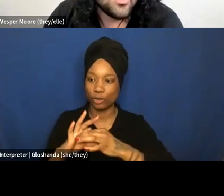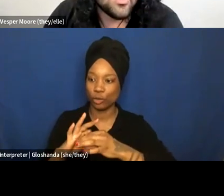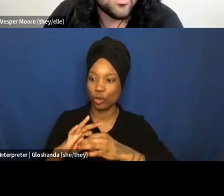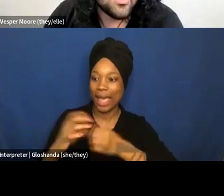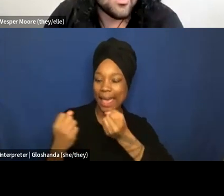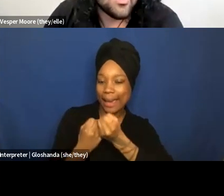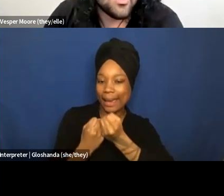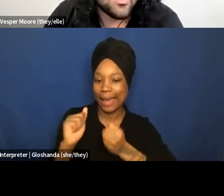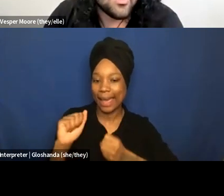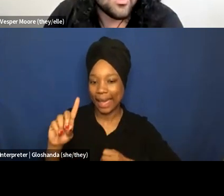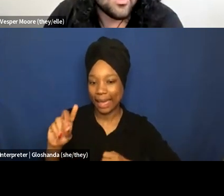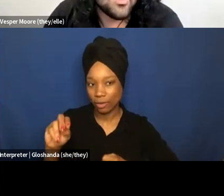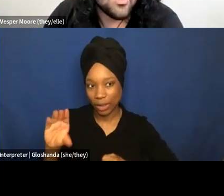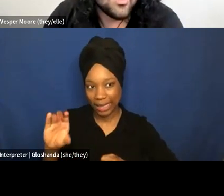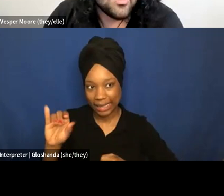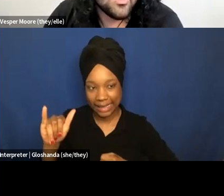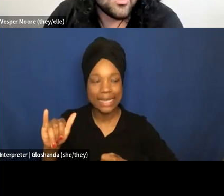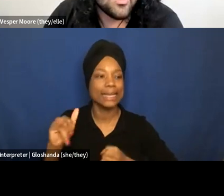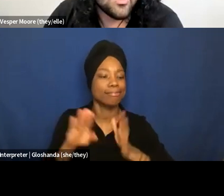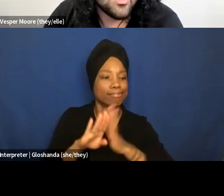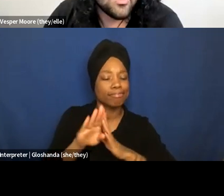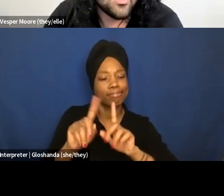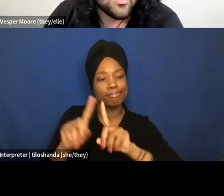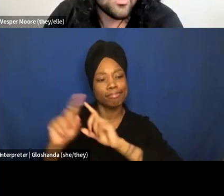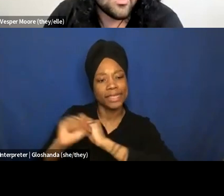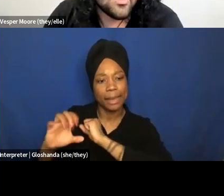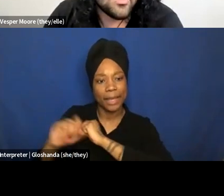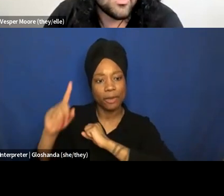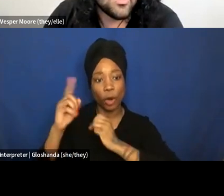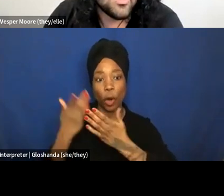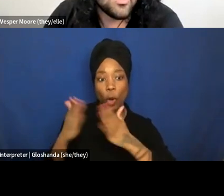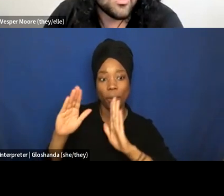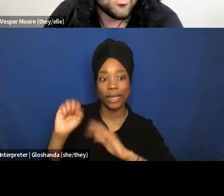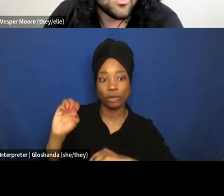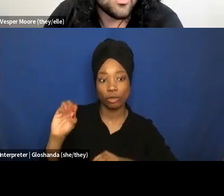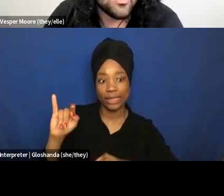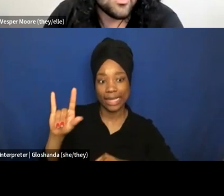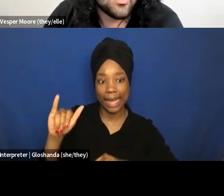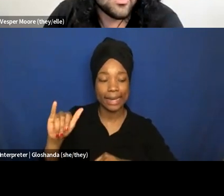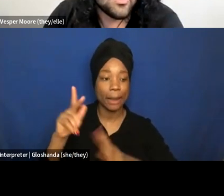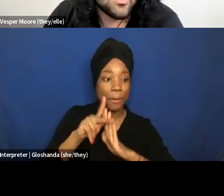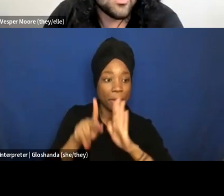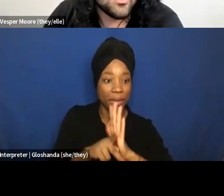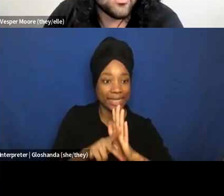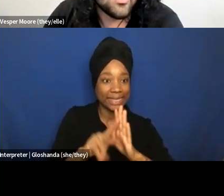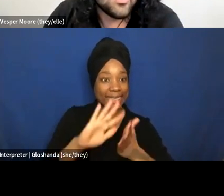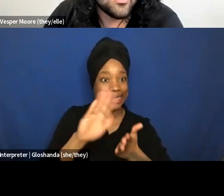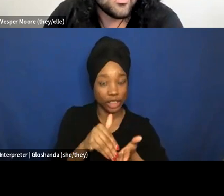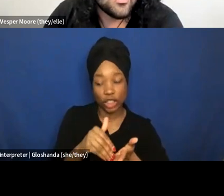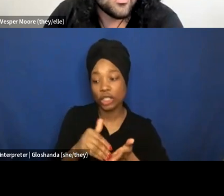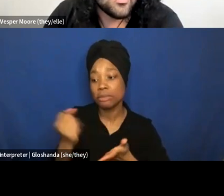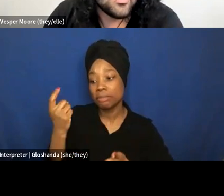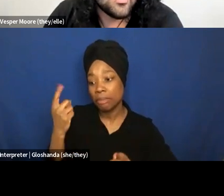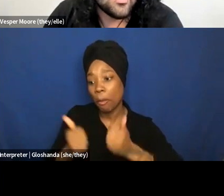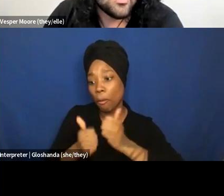few campaigns to the open society policy center, namely and most specifically, many of those campaigns have